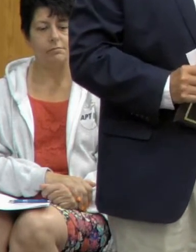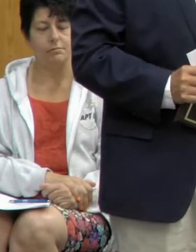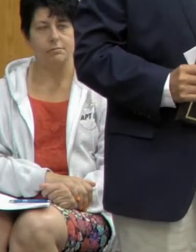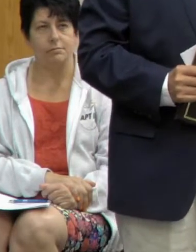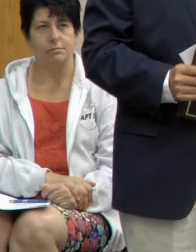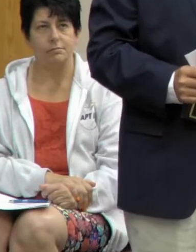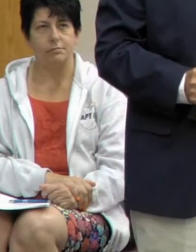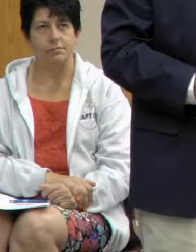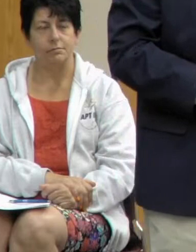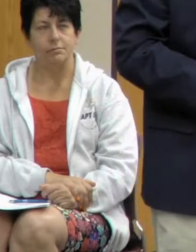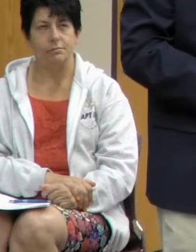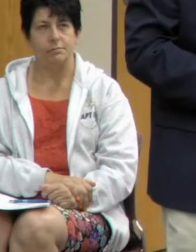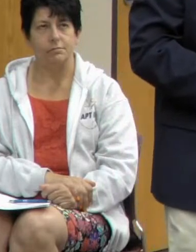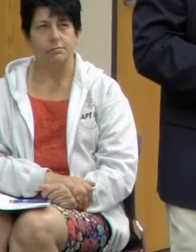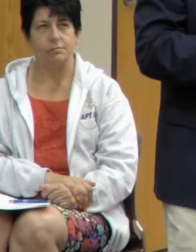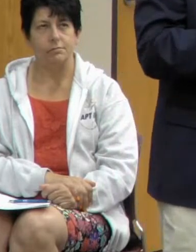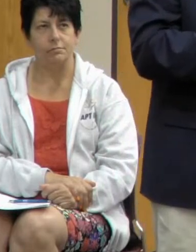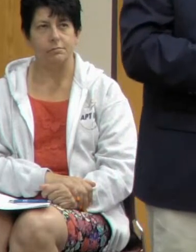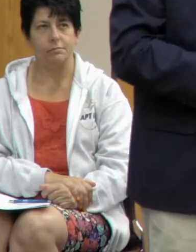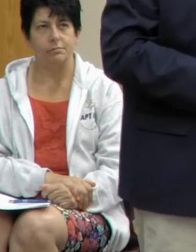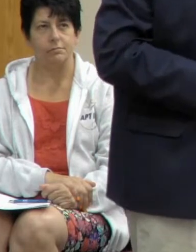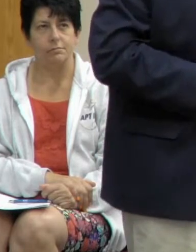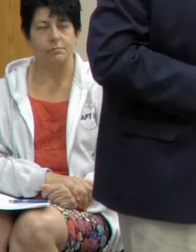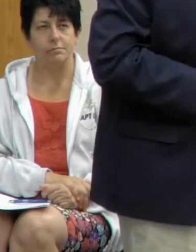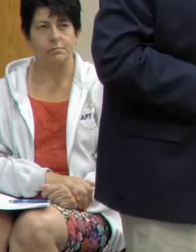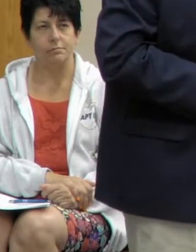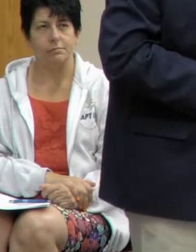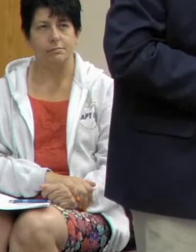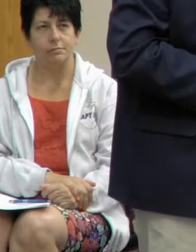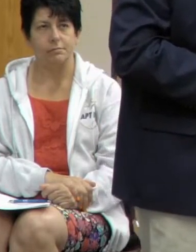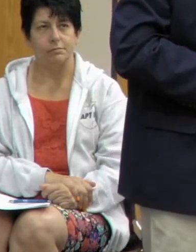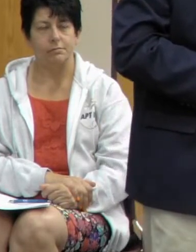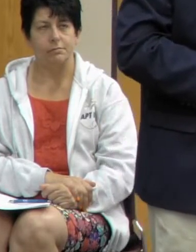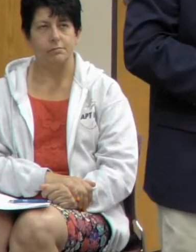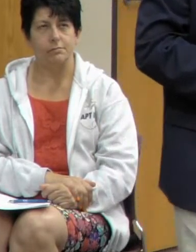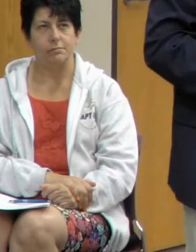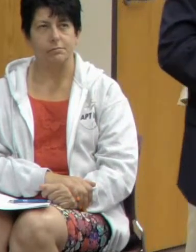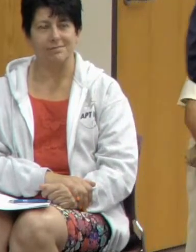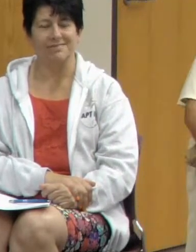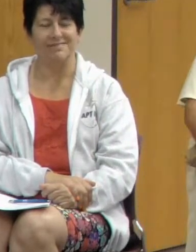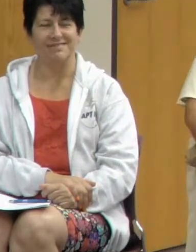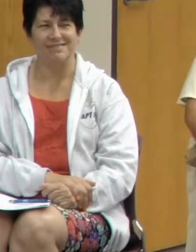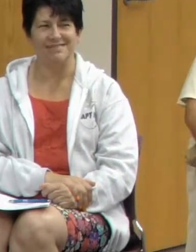so lucky. So thank you, and I'll shut up.